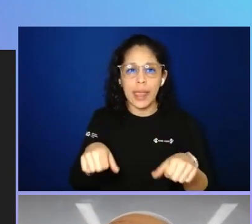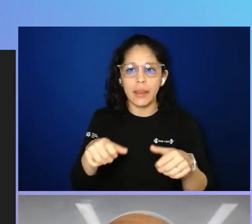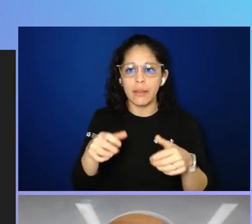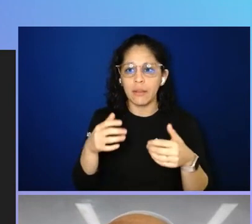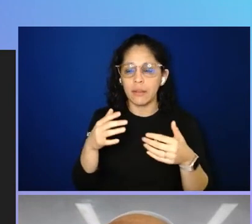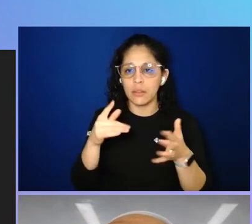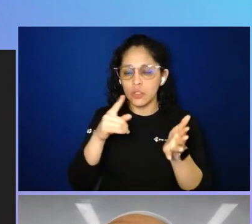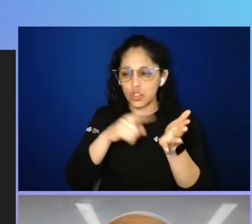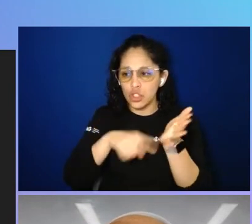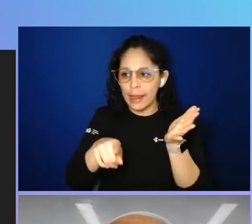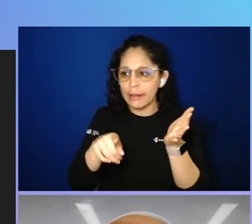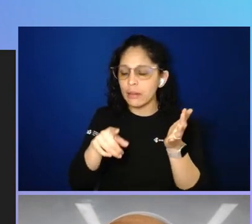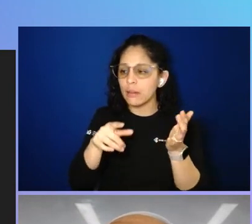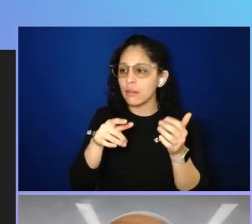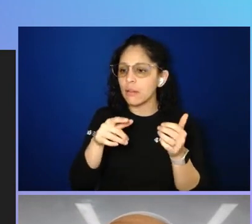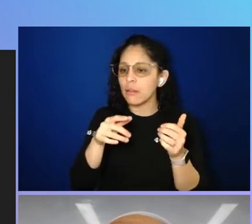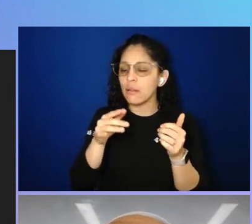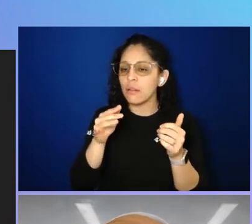for these